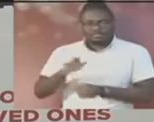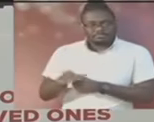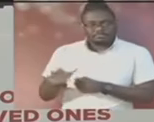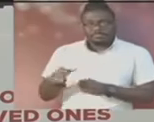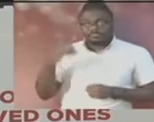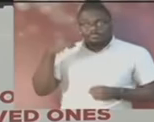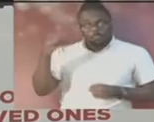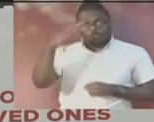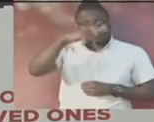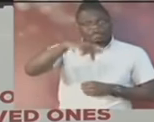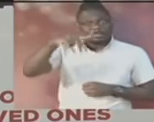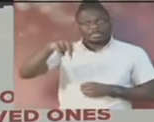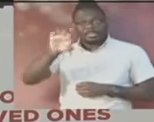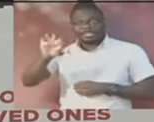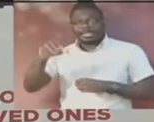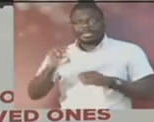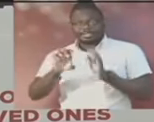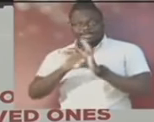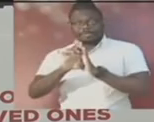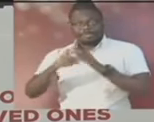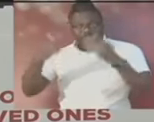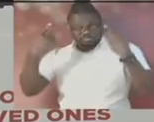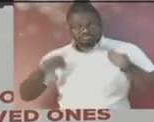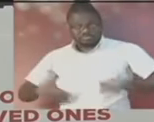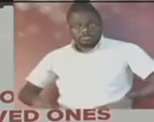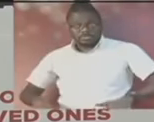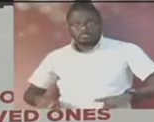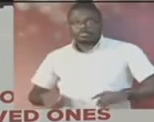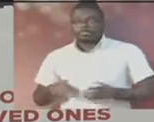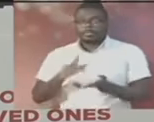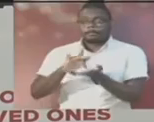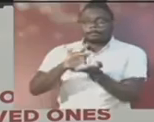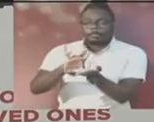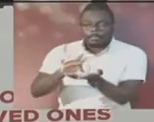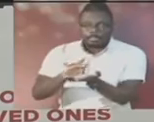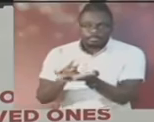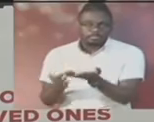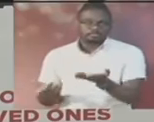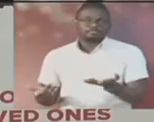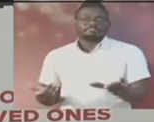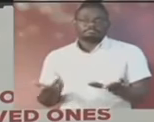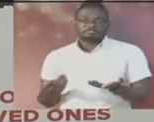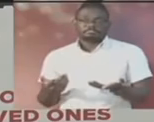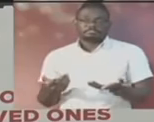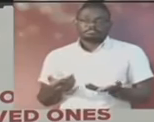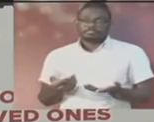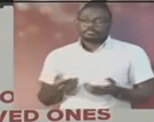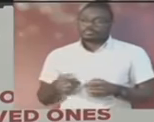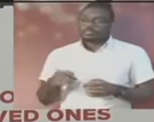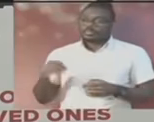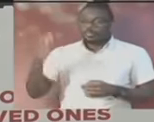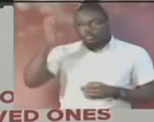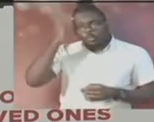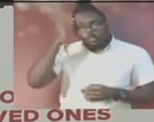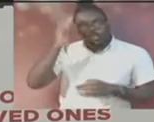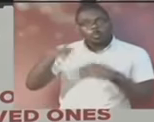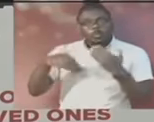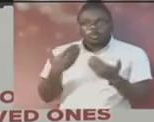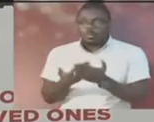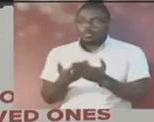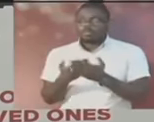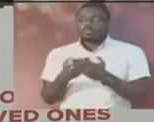Additionally, limiting factors include the medication to treat these patients. Again, there's a global supply-demand challenge for the receipt